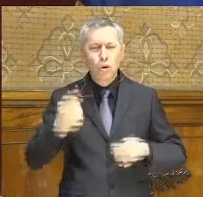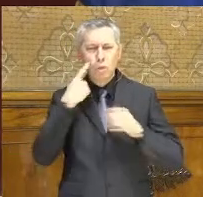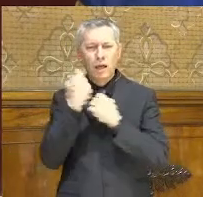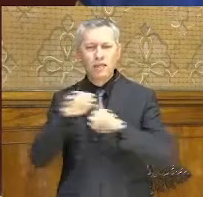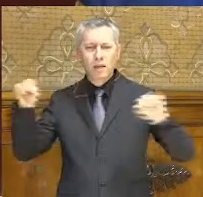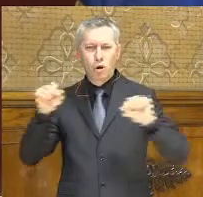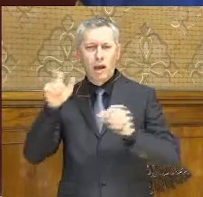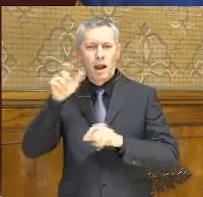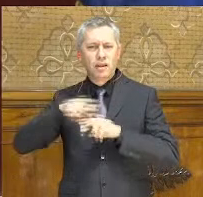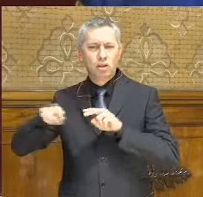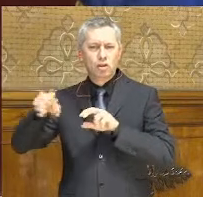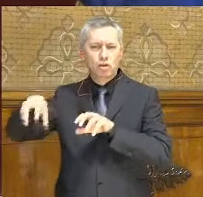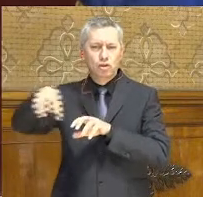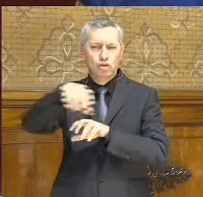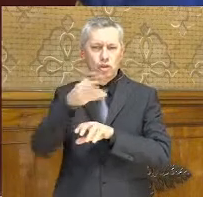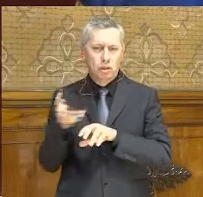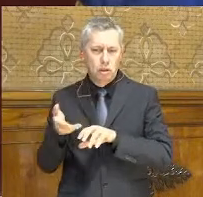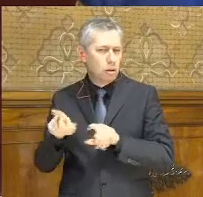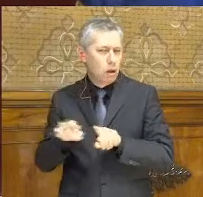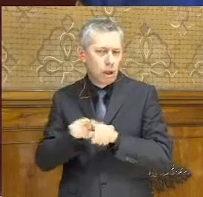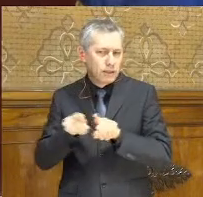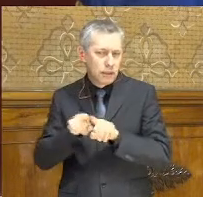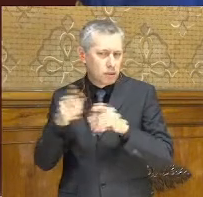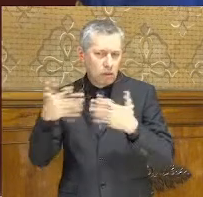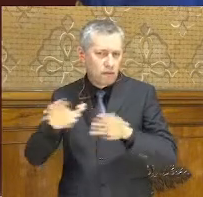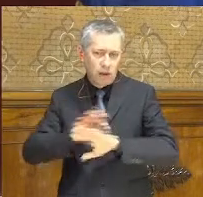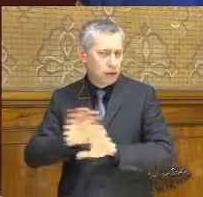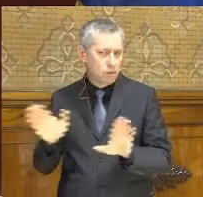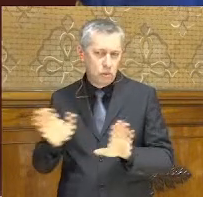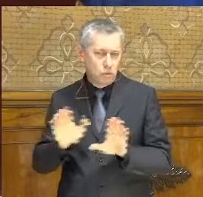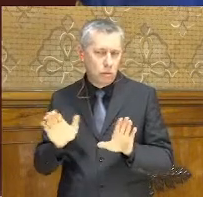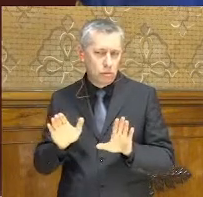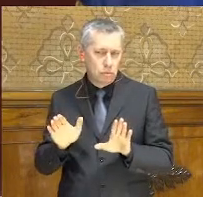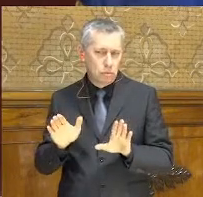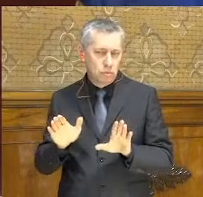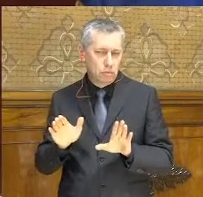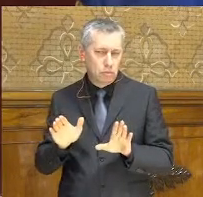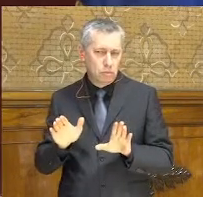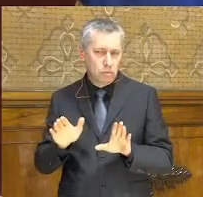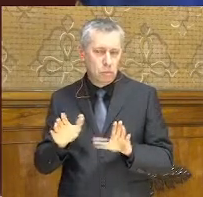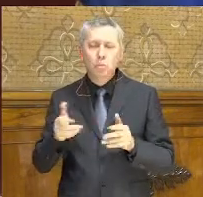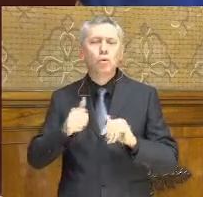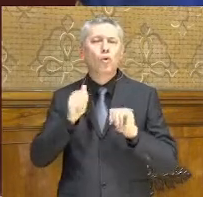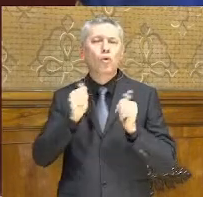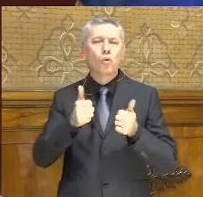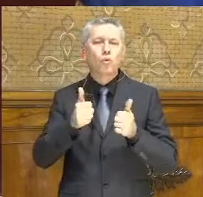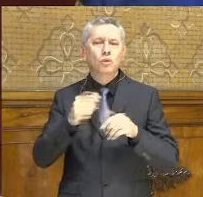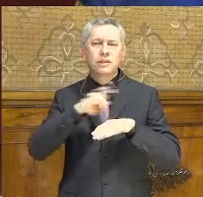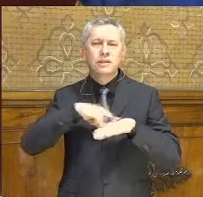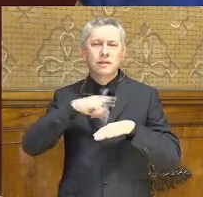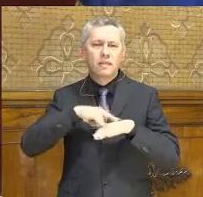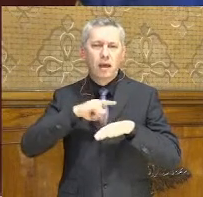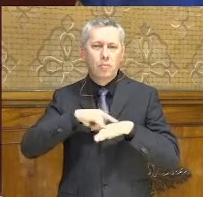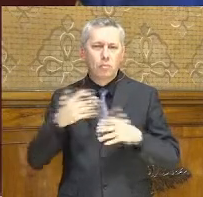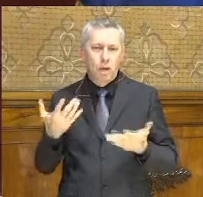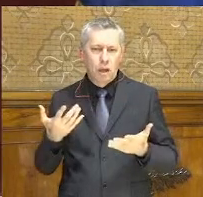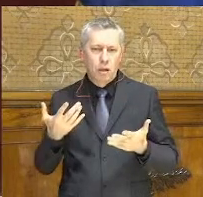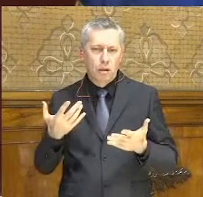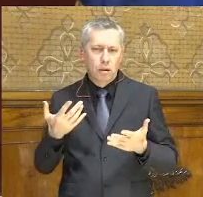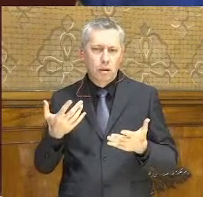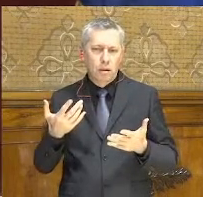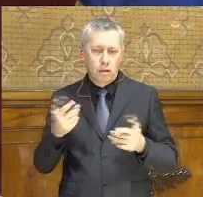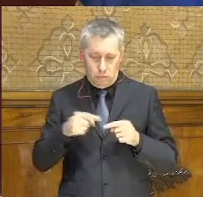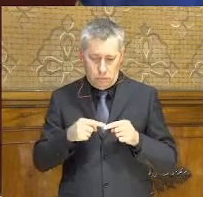thing too since 9/11. In a matter of weeks, a